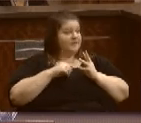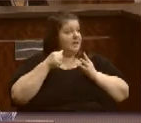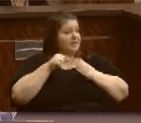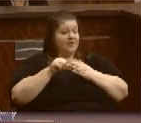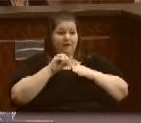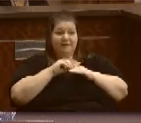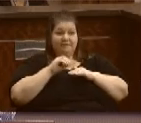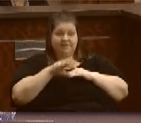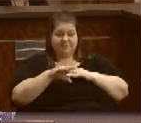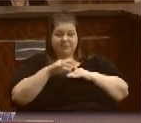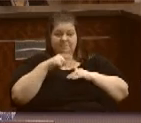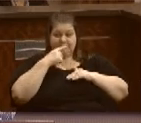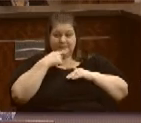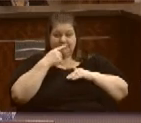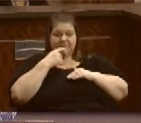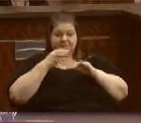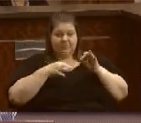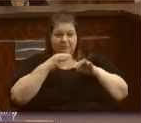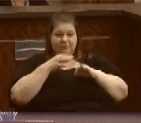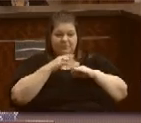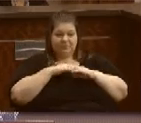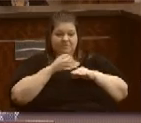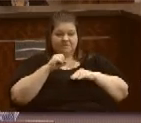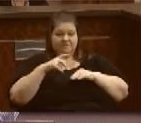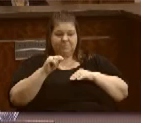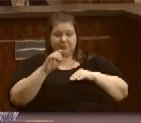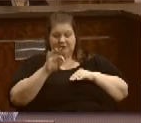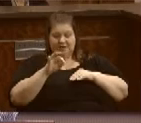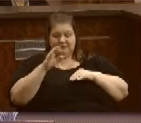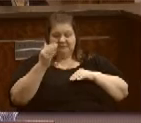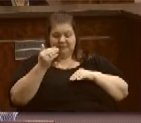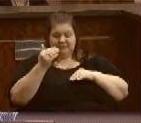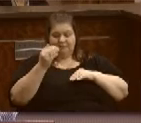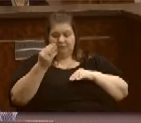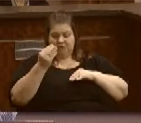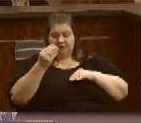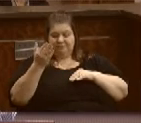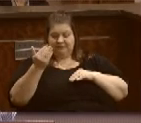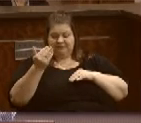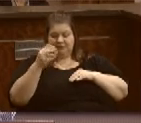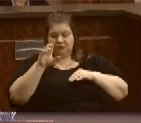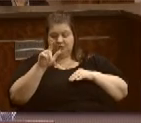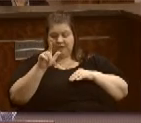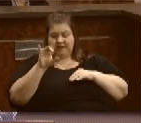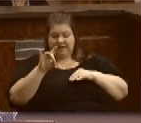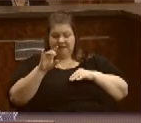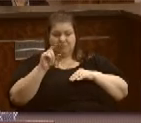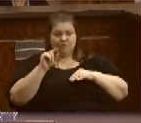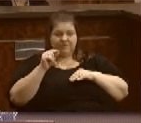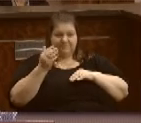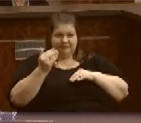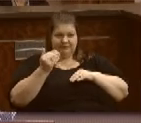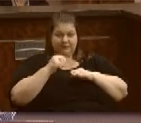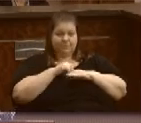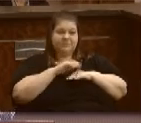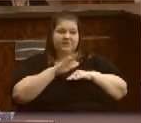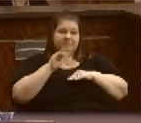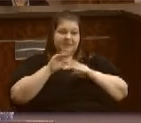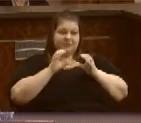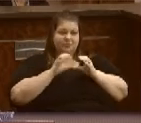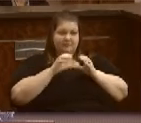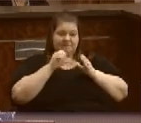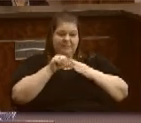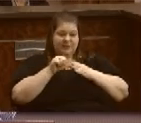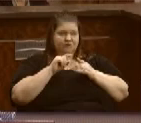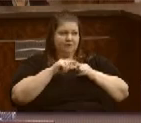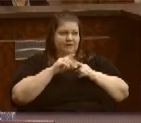advising of public hearing dates of September 9th, 14th, 15th, and 28th, 2015 was sent by certified mail to